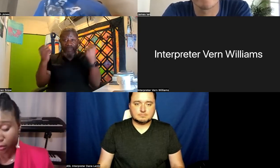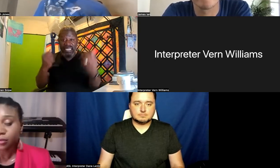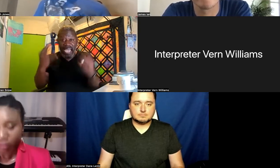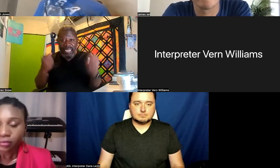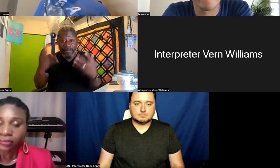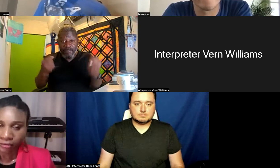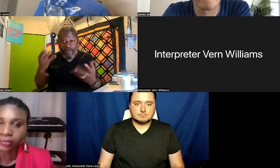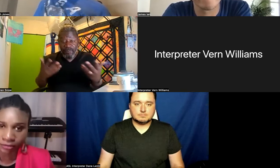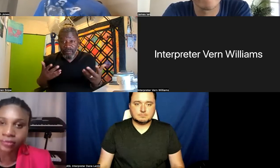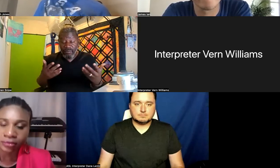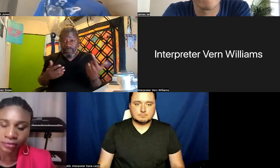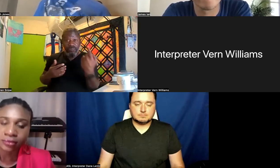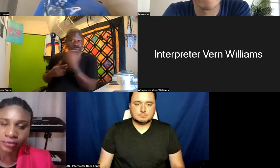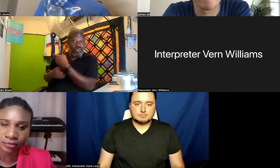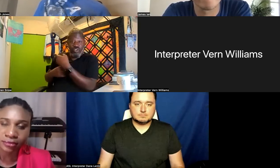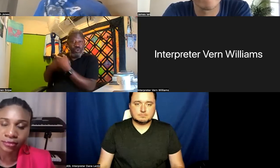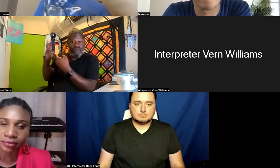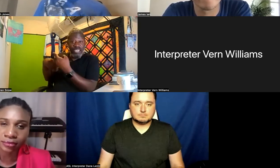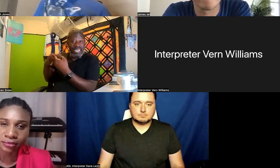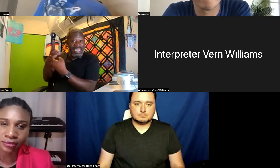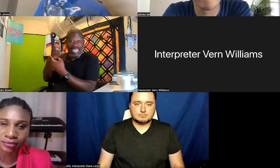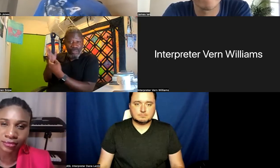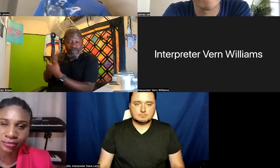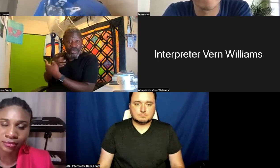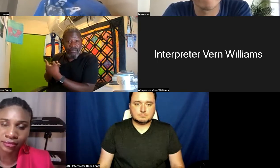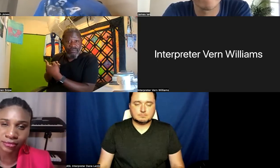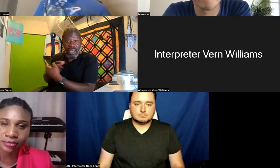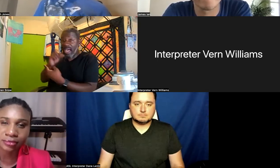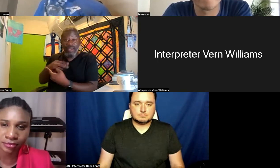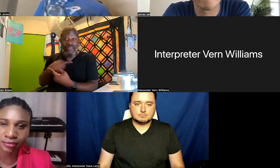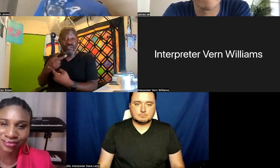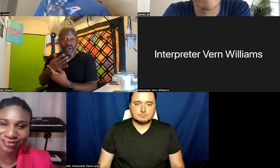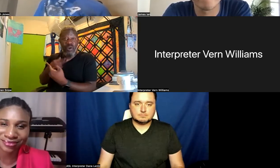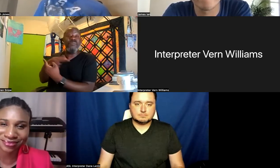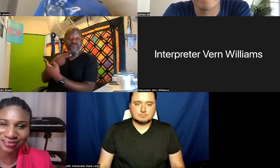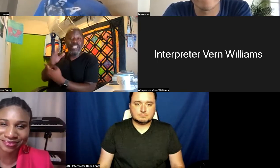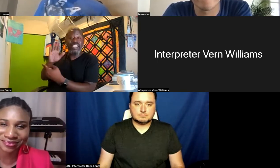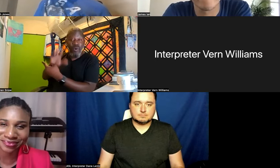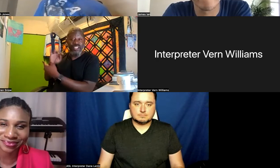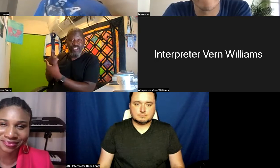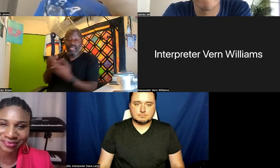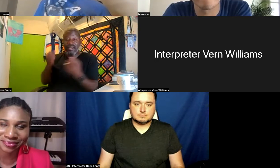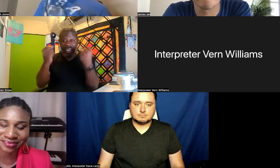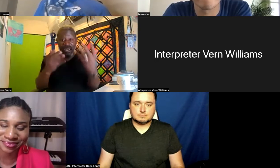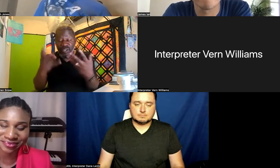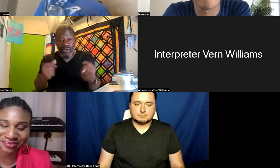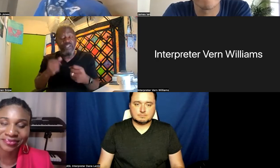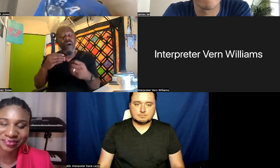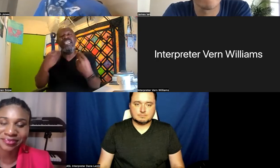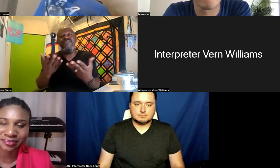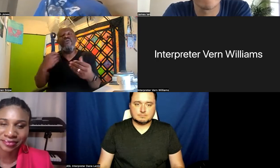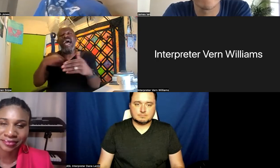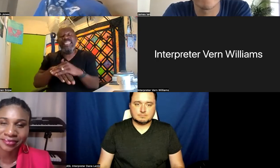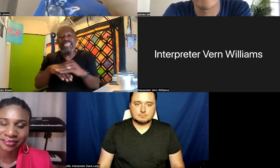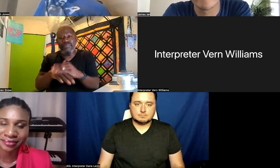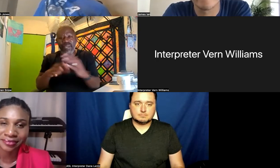when I'm signing, you can read and hear the music. I don't have to use my voice. My voice is on the track and I'm showing it. So I'm